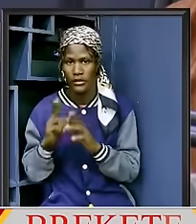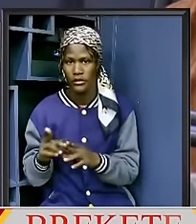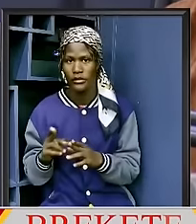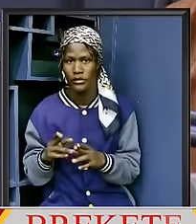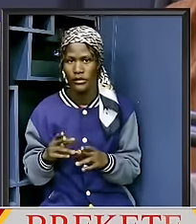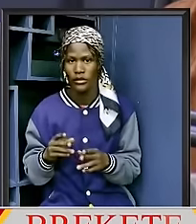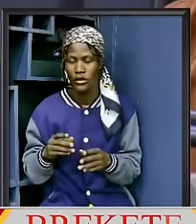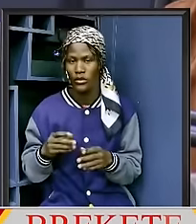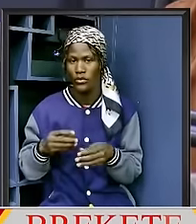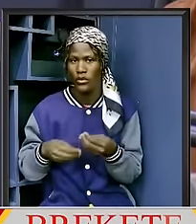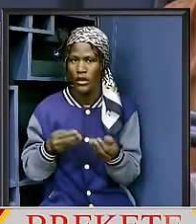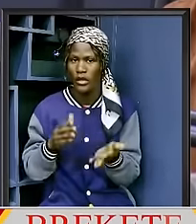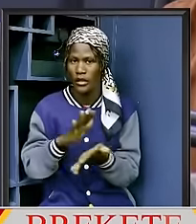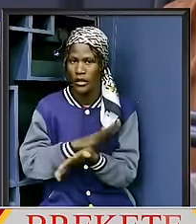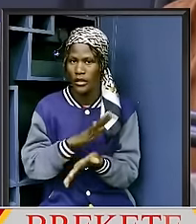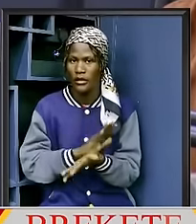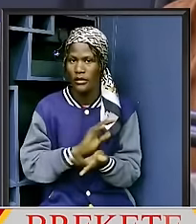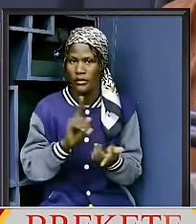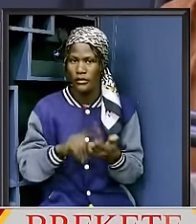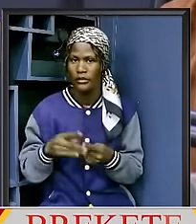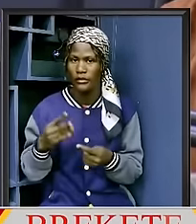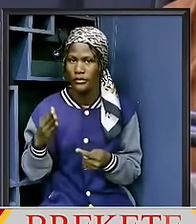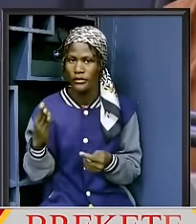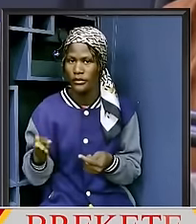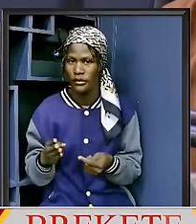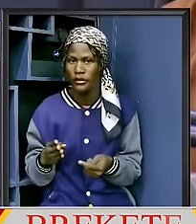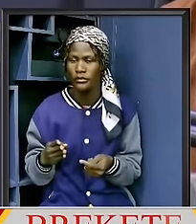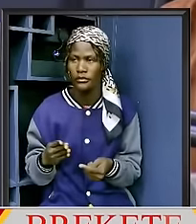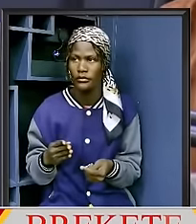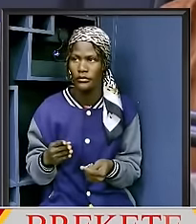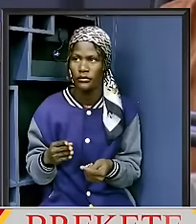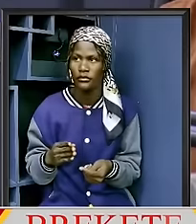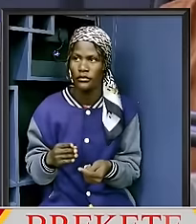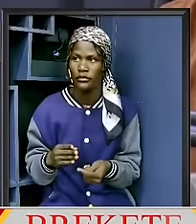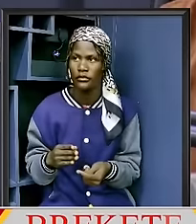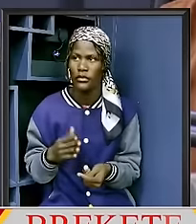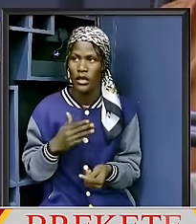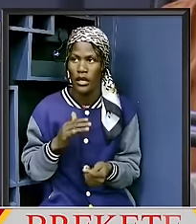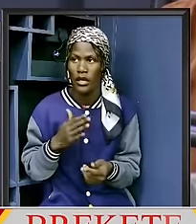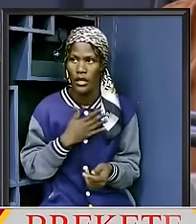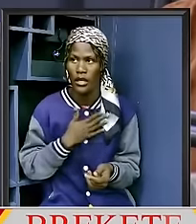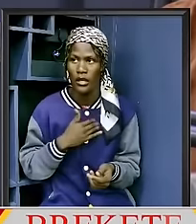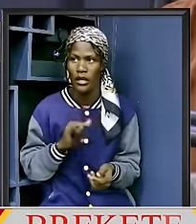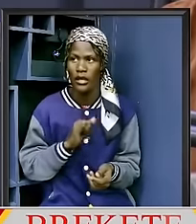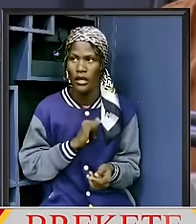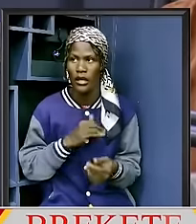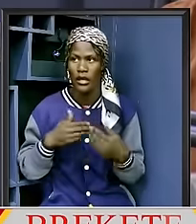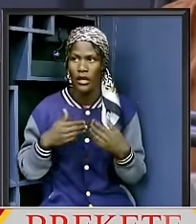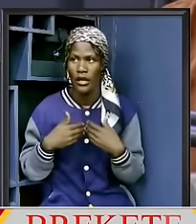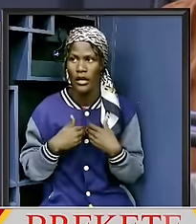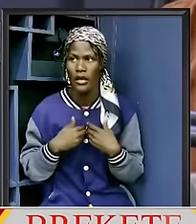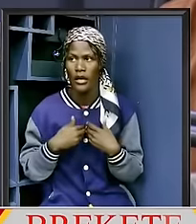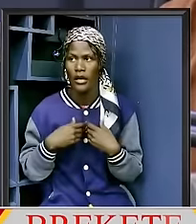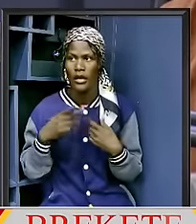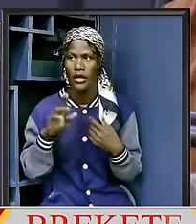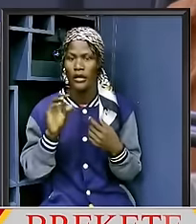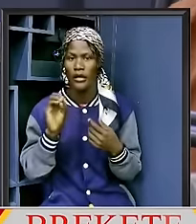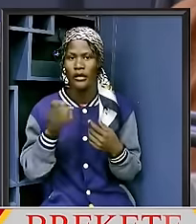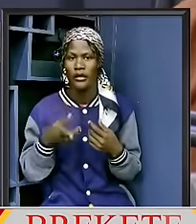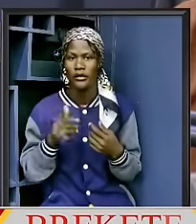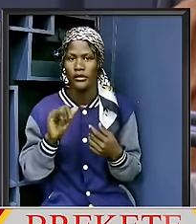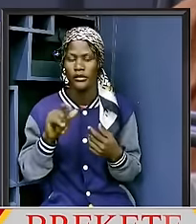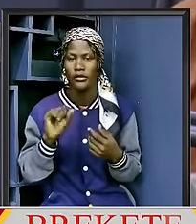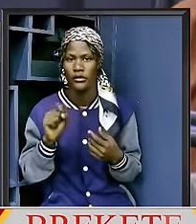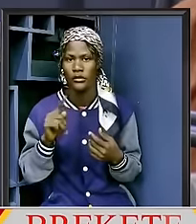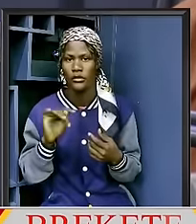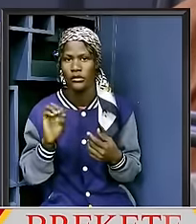we issue teller for them. I'll write it on my register. That is daily. And you have the register here? The register is in the company. They did not